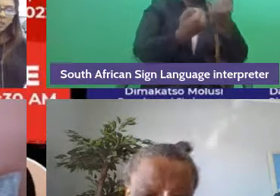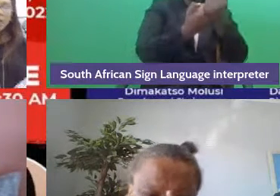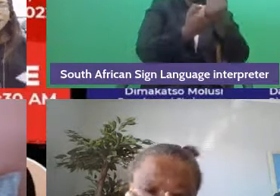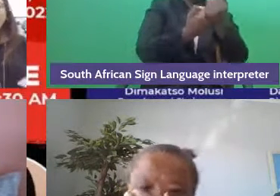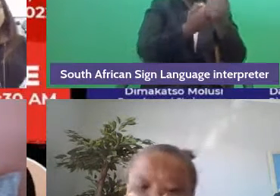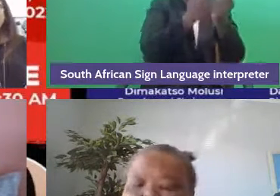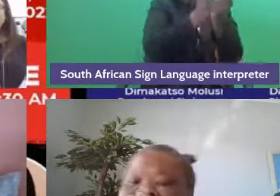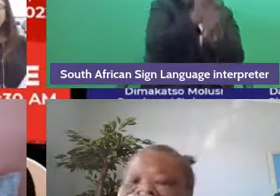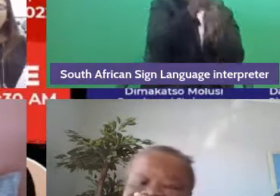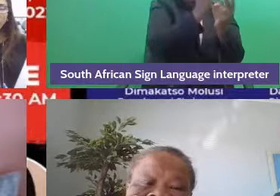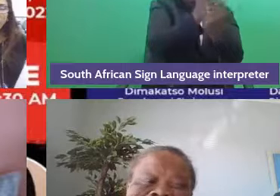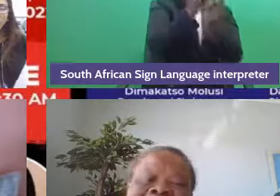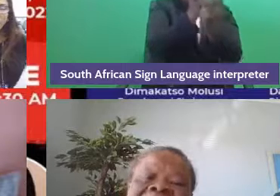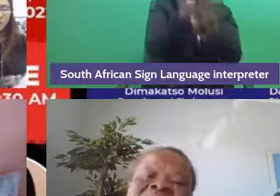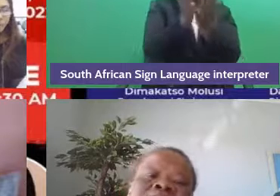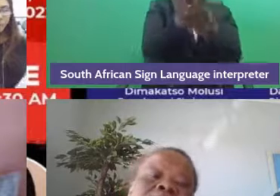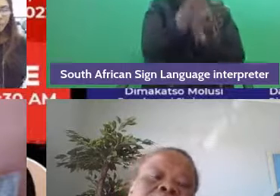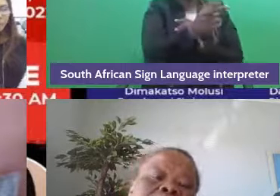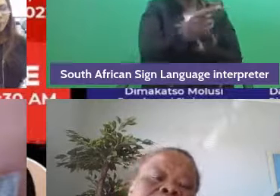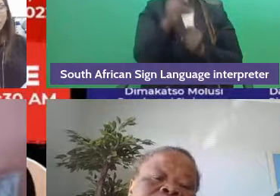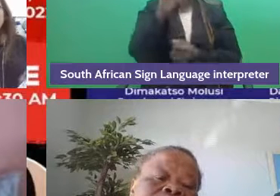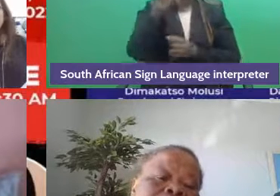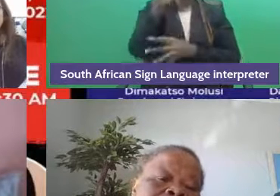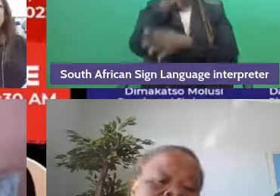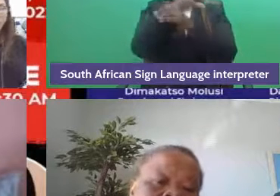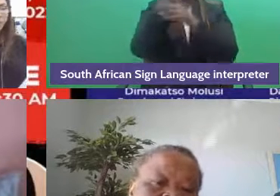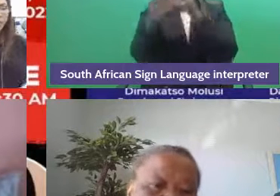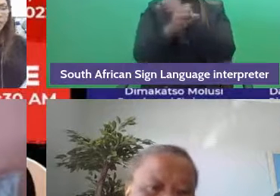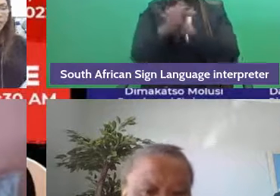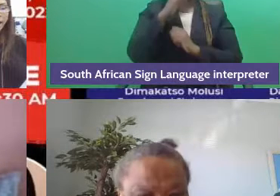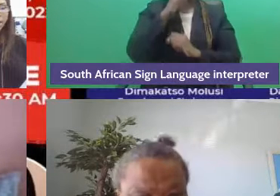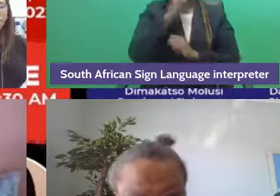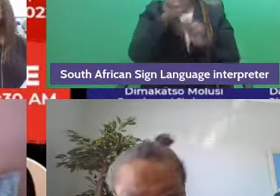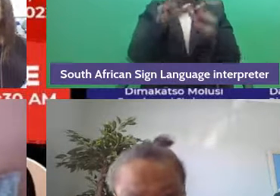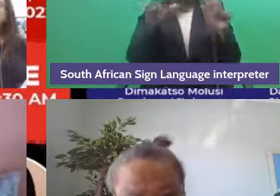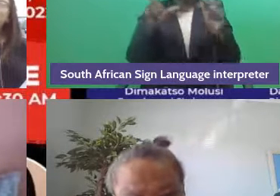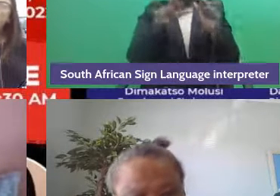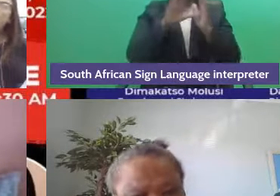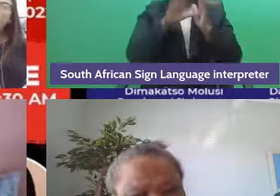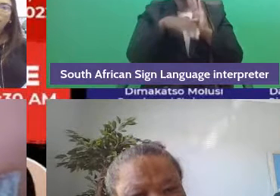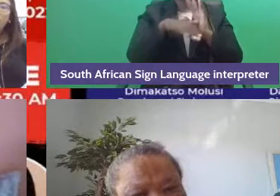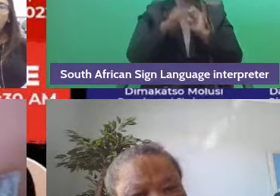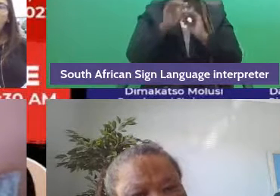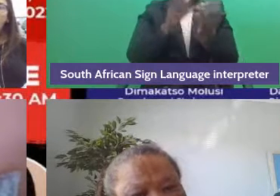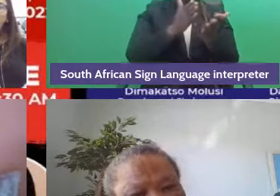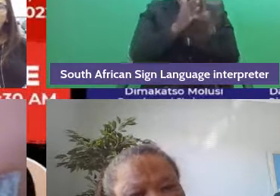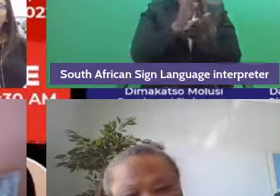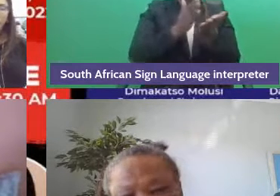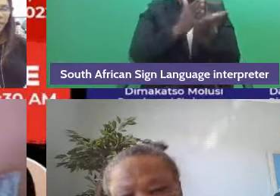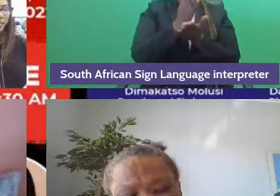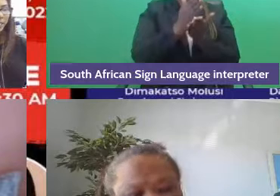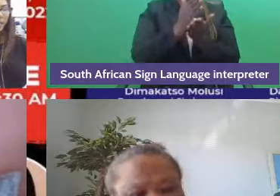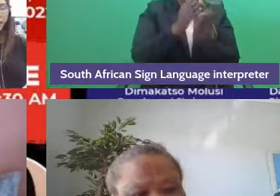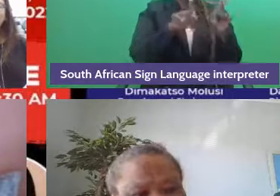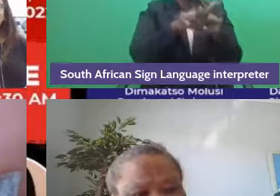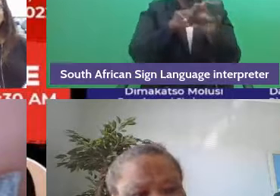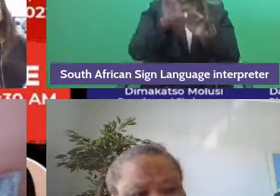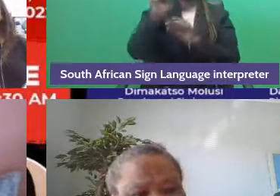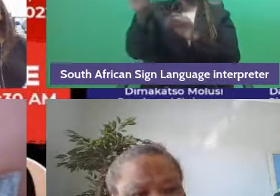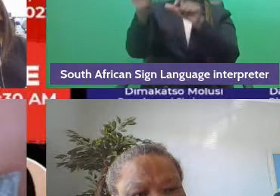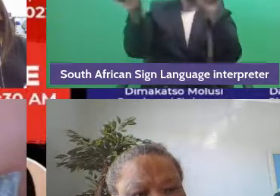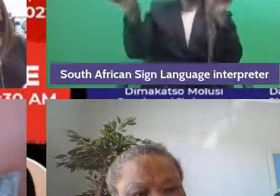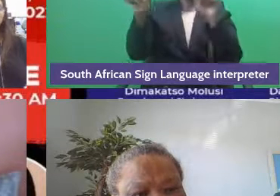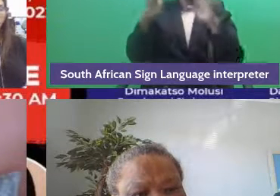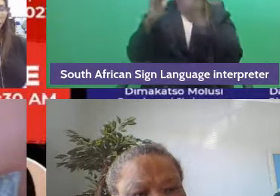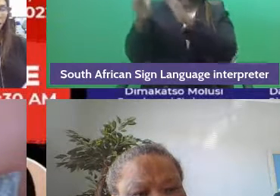forms. In essence, it just means simply people with disabilities have the same rights as everyone else in society and should